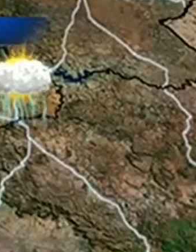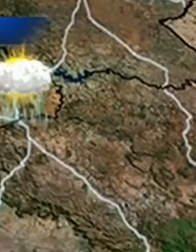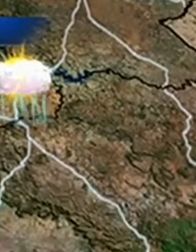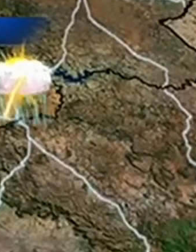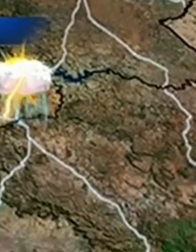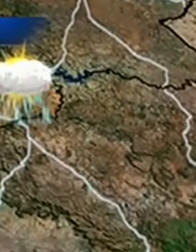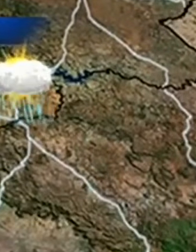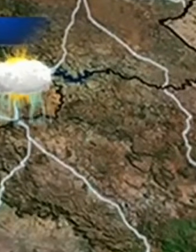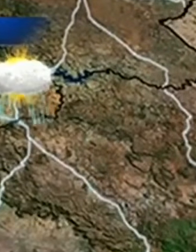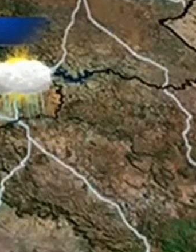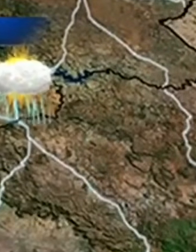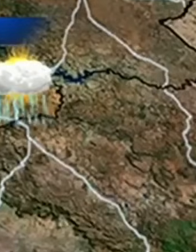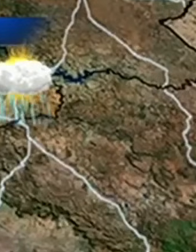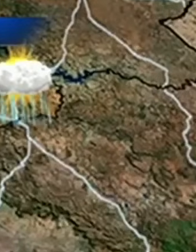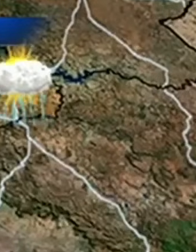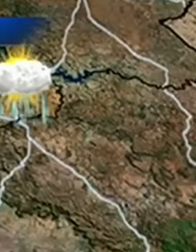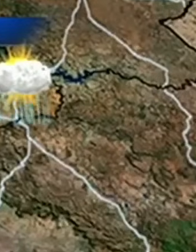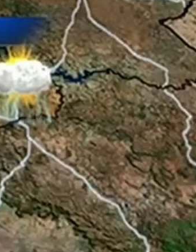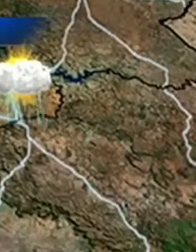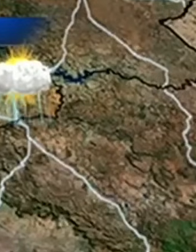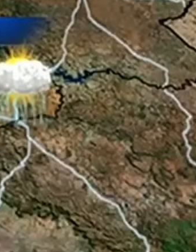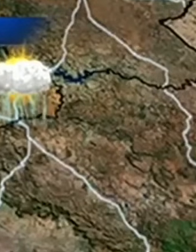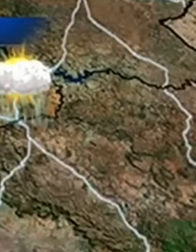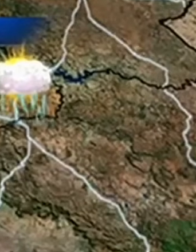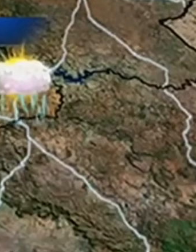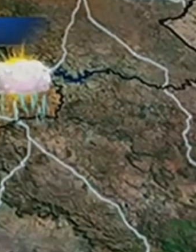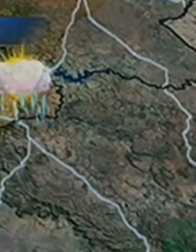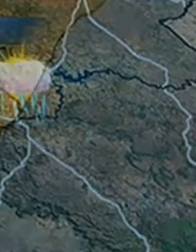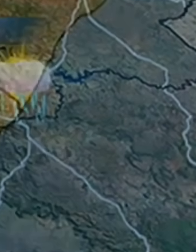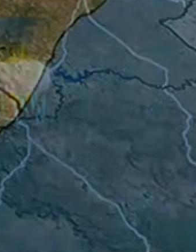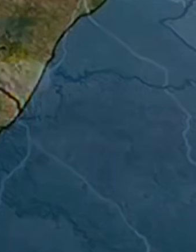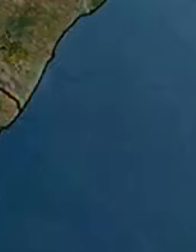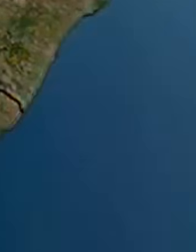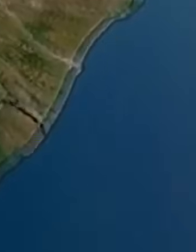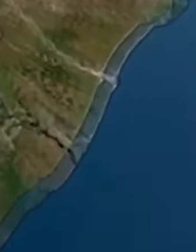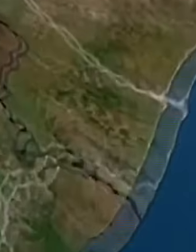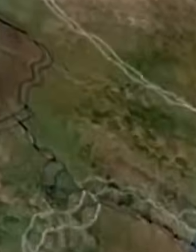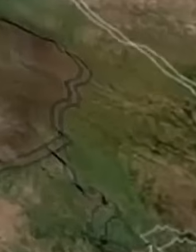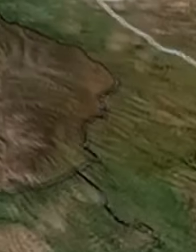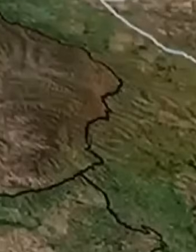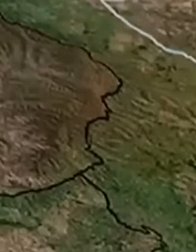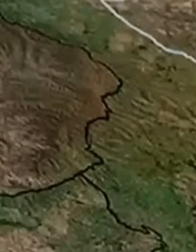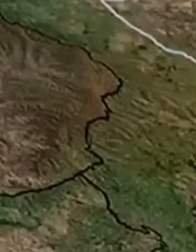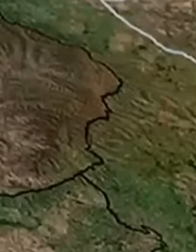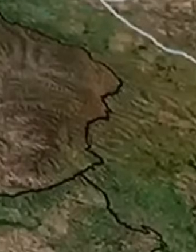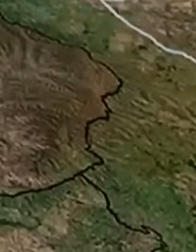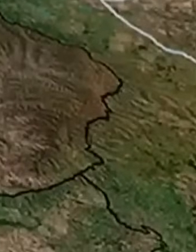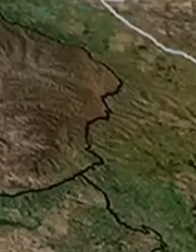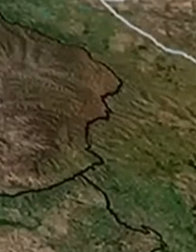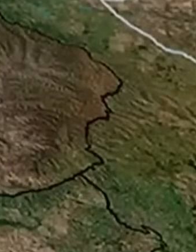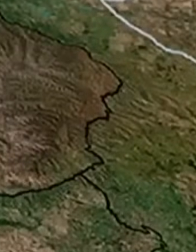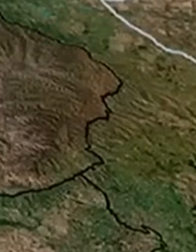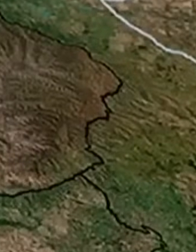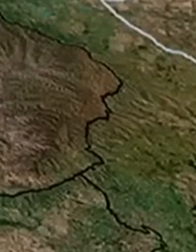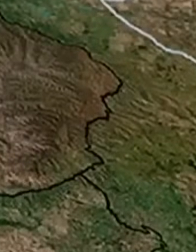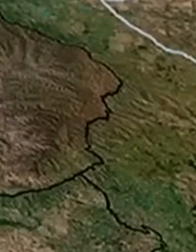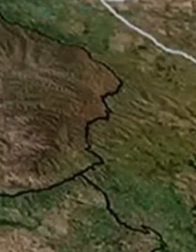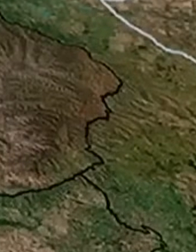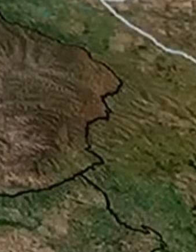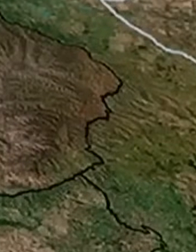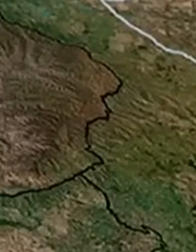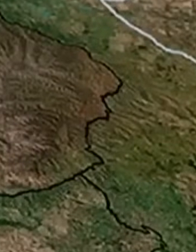tse o le ka bo Upington masome tharo pedi ka bo Kuruman le go fitlhabela ka bo Kimberley sa go le balo le ka de a masome pedi senyane Freestata le gona le tla sa ga